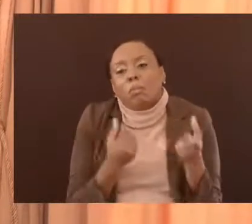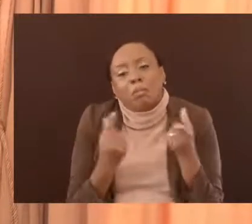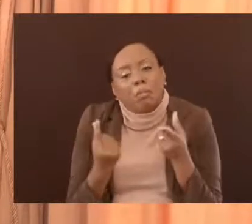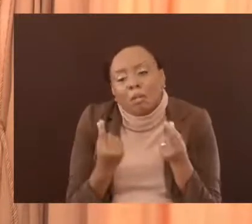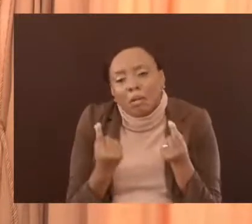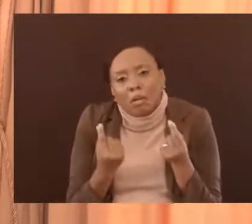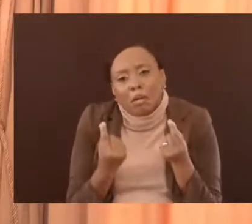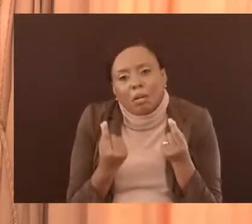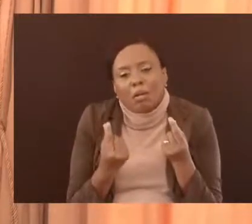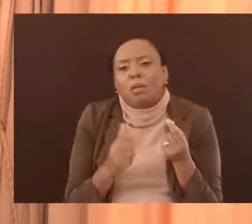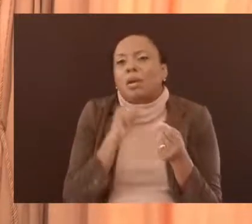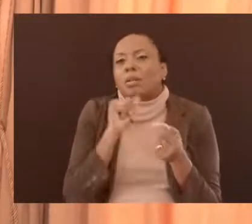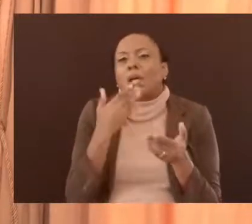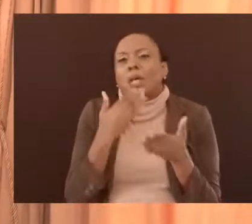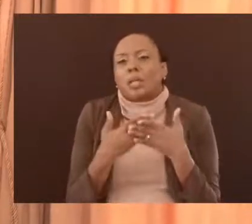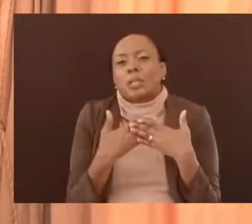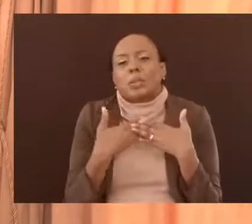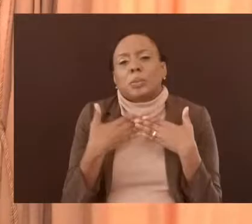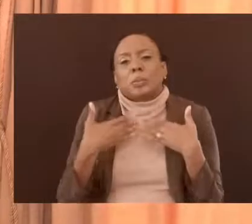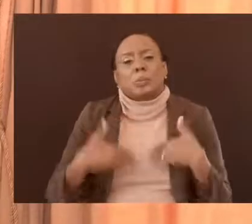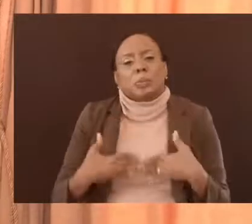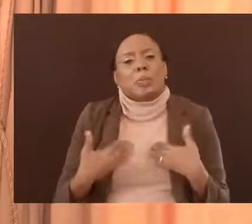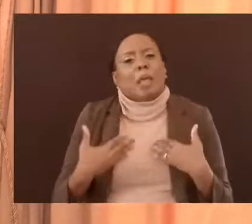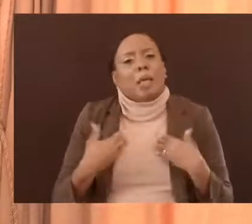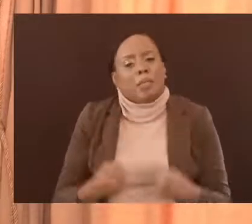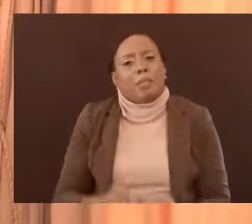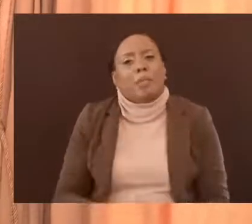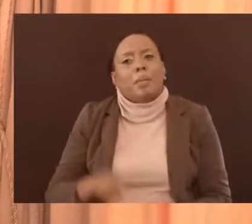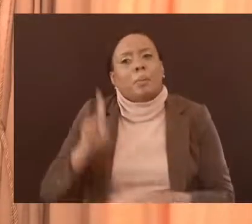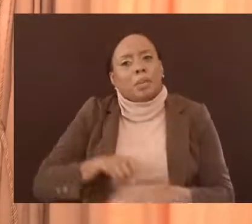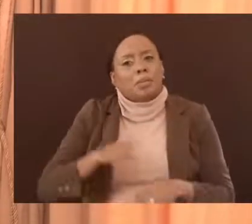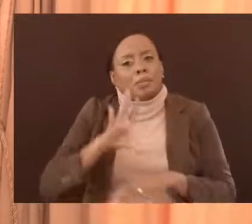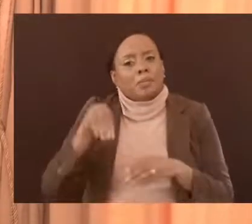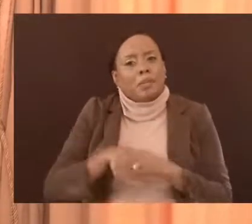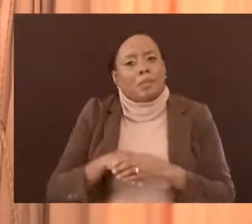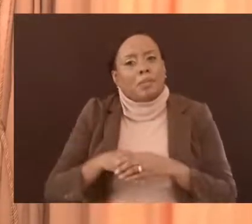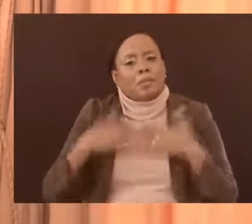have to ensure that our children are physically active also.